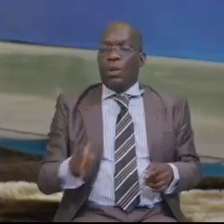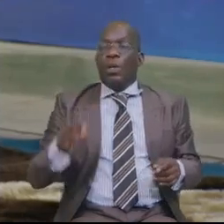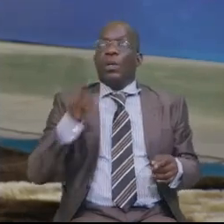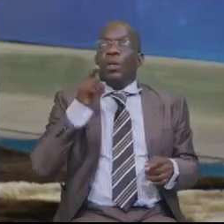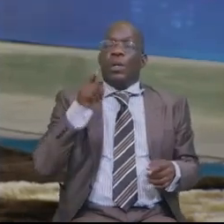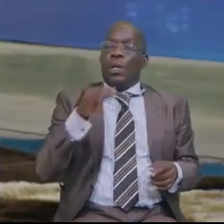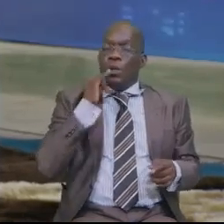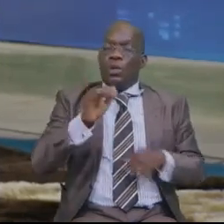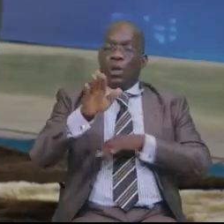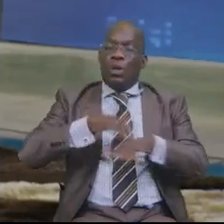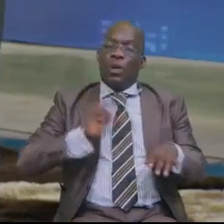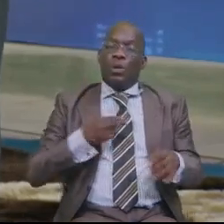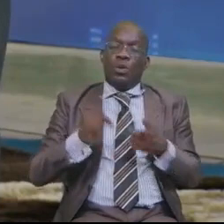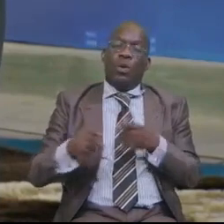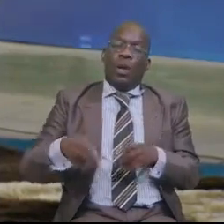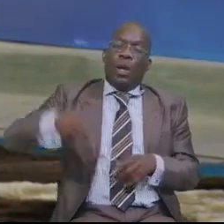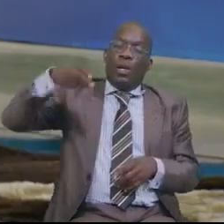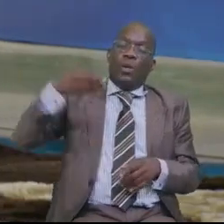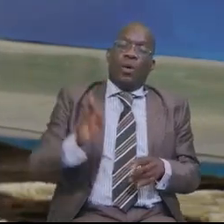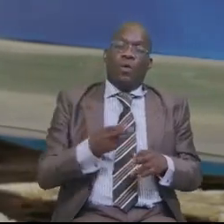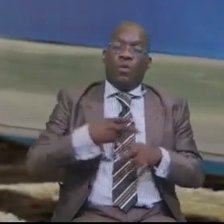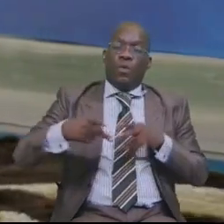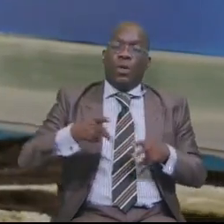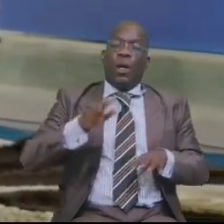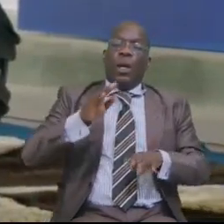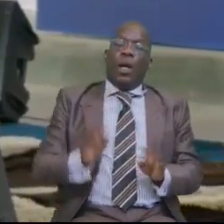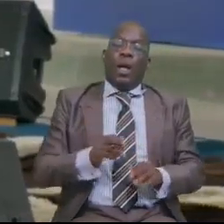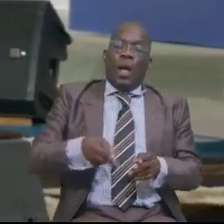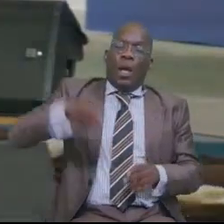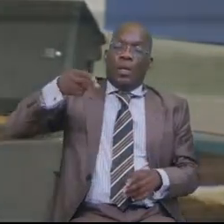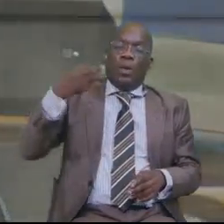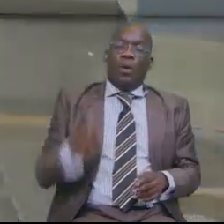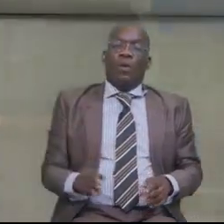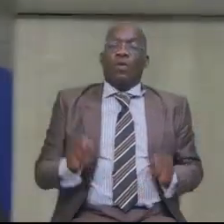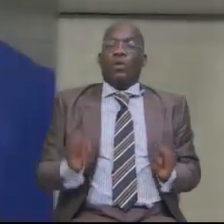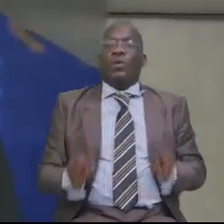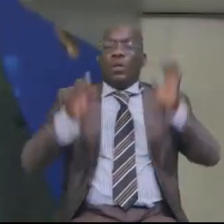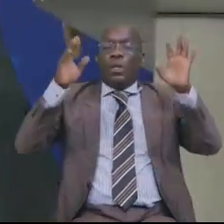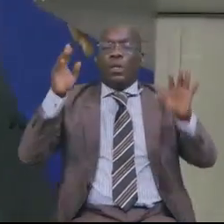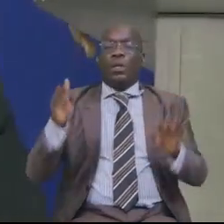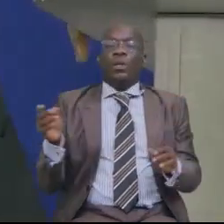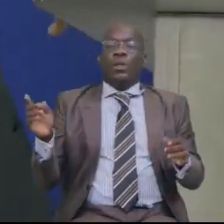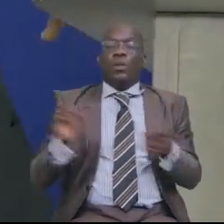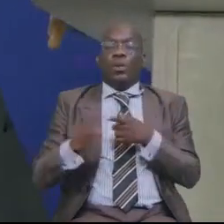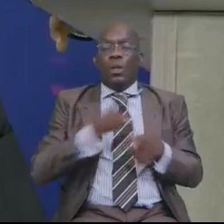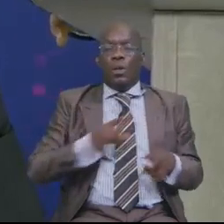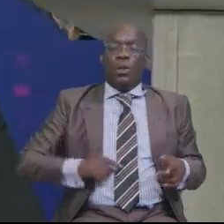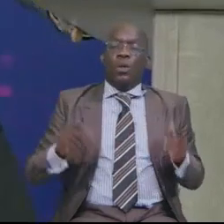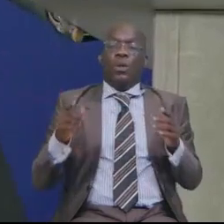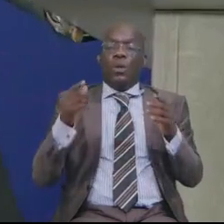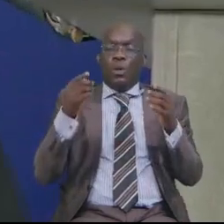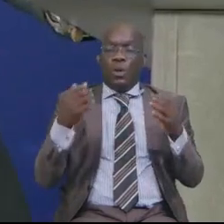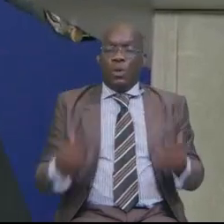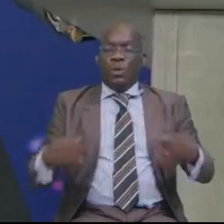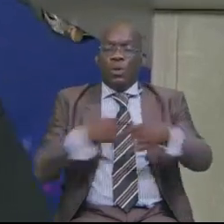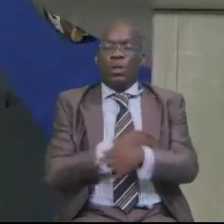and height of yieldedness unto the Lord today. First things first in